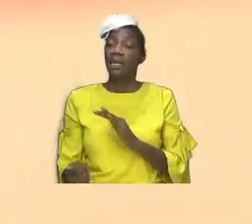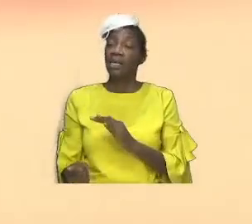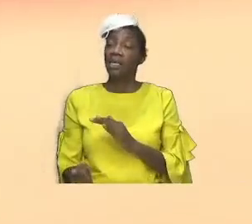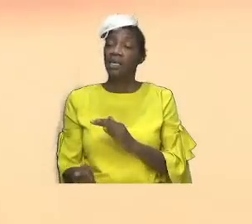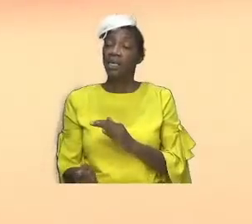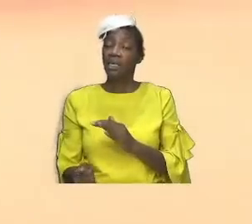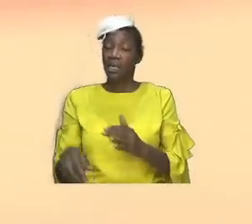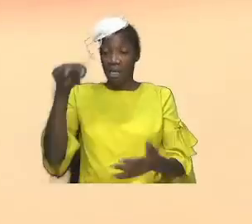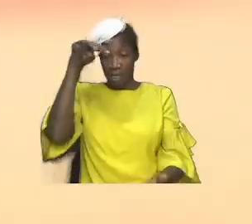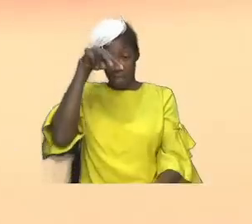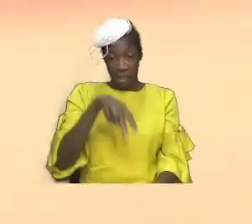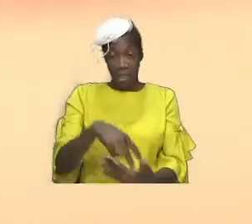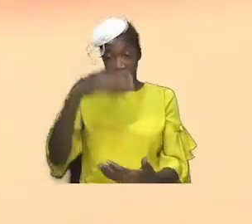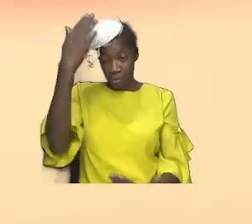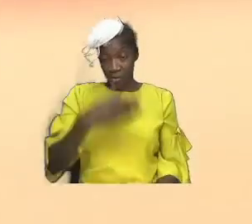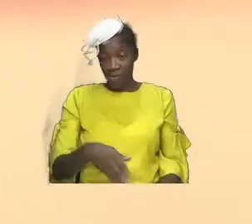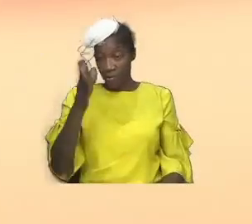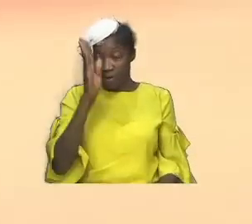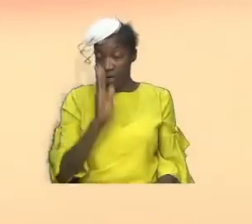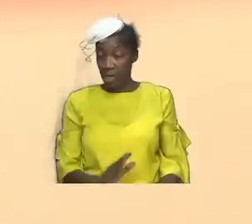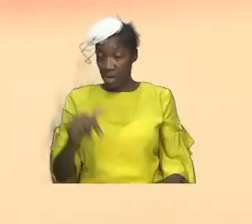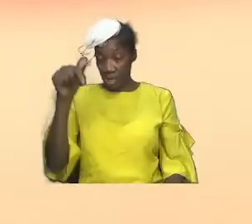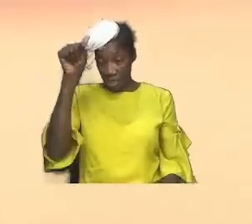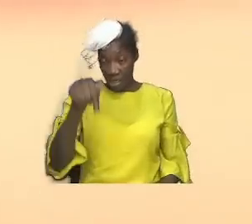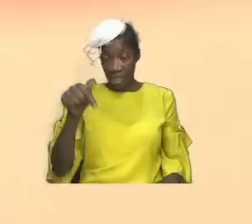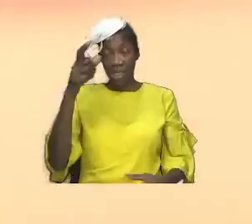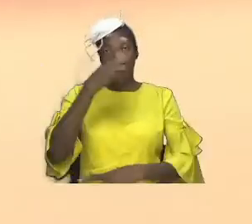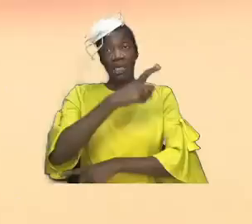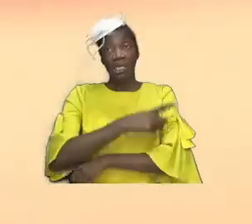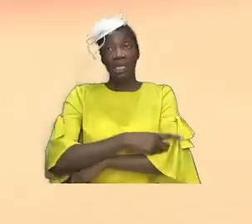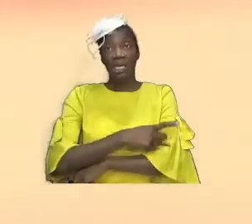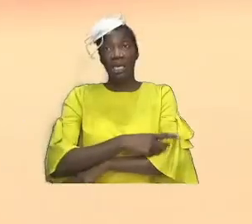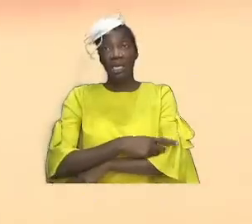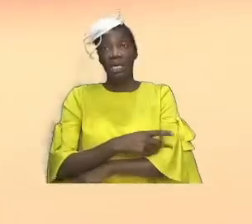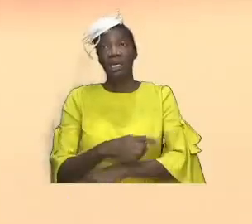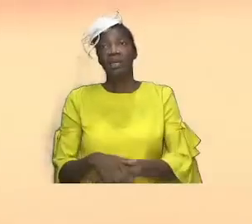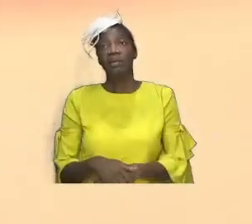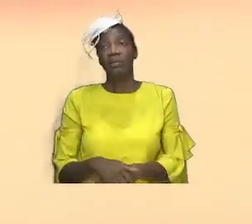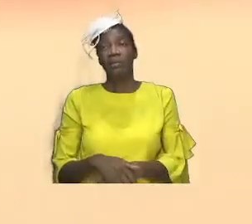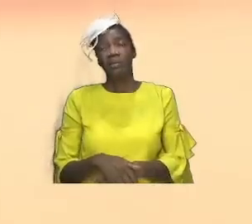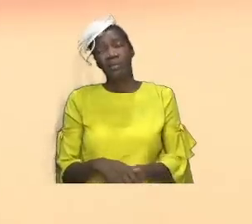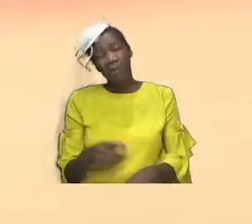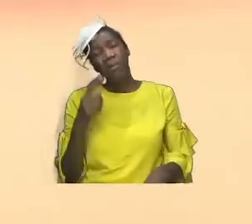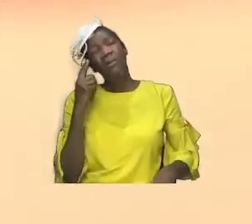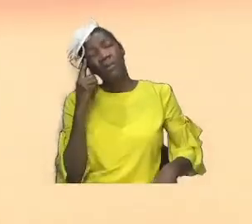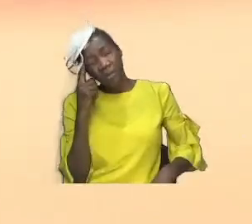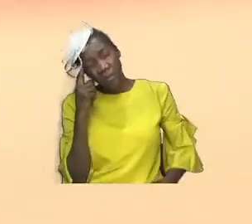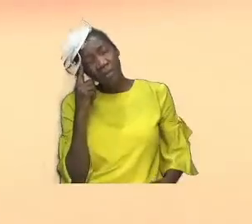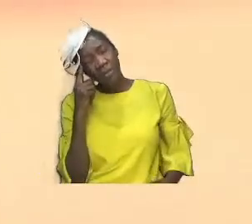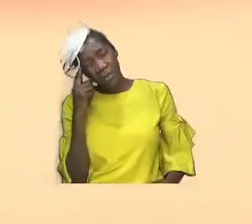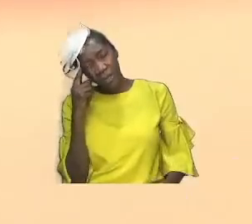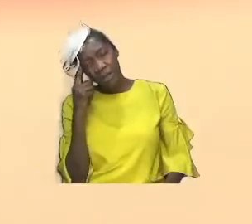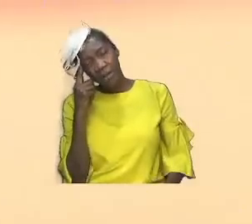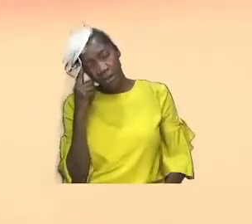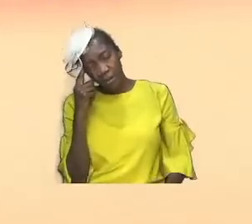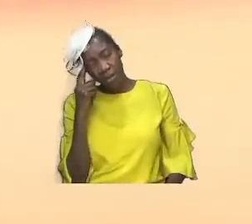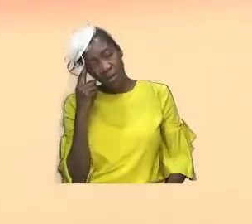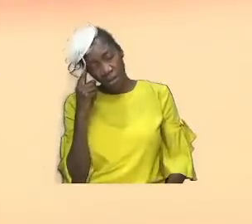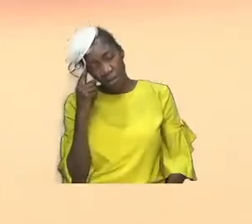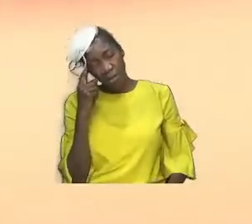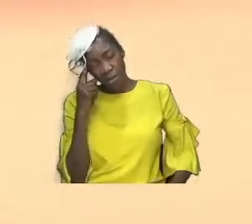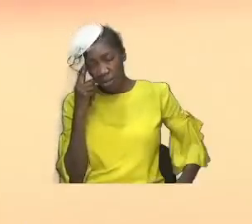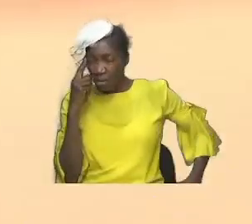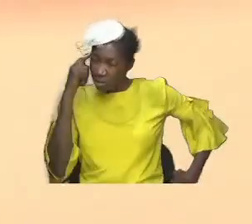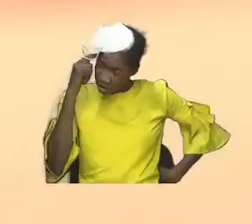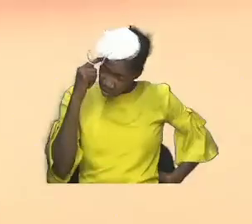going to stand before God. This is a day of introspection. This is a day when